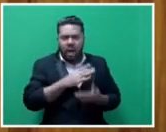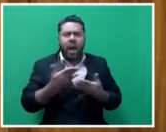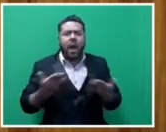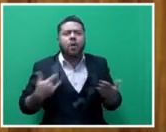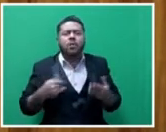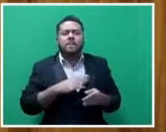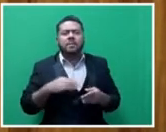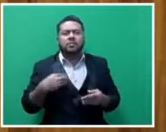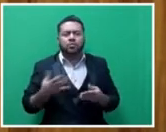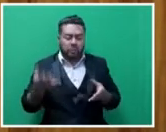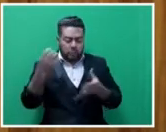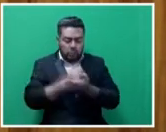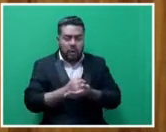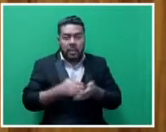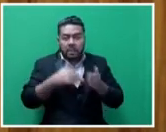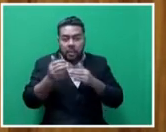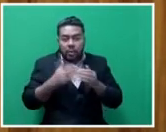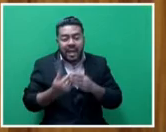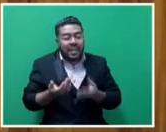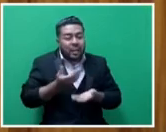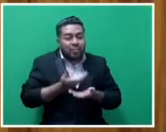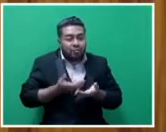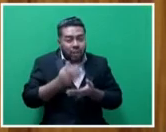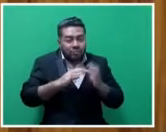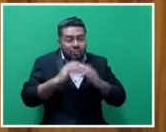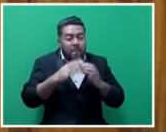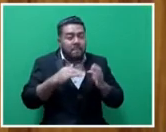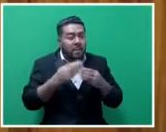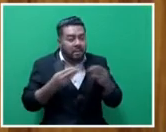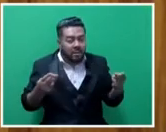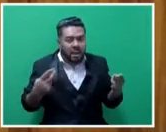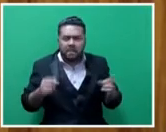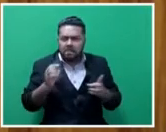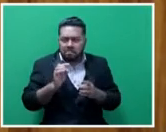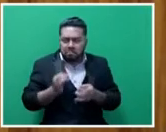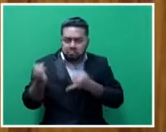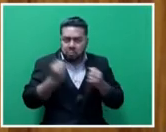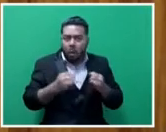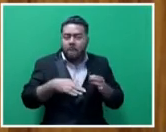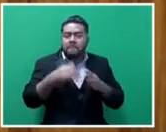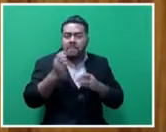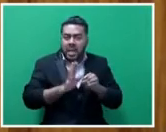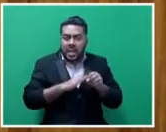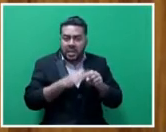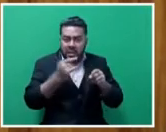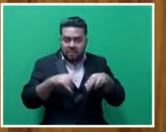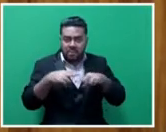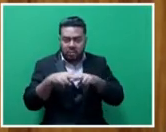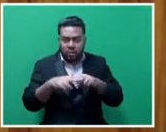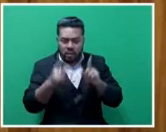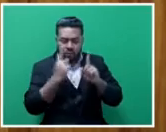is ensuring that building and construction materials imported or manufactured in Fiji are compliant